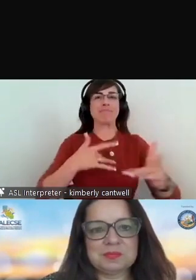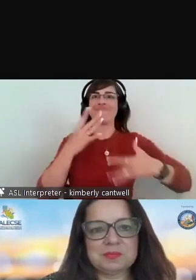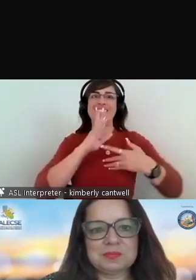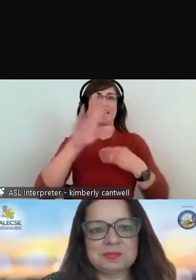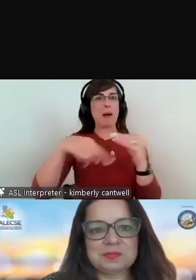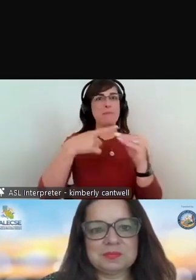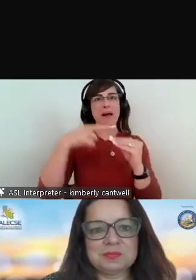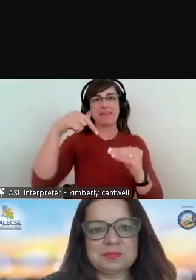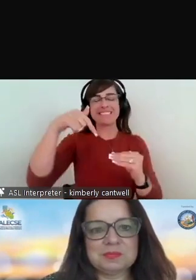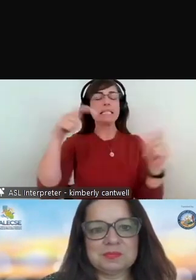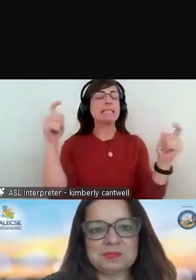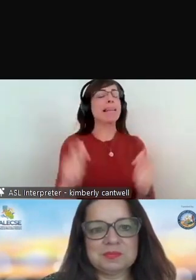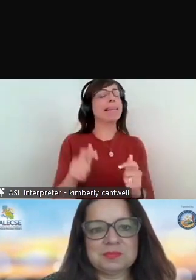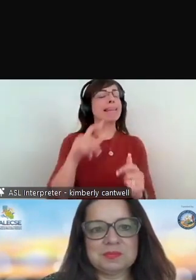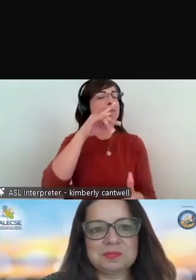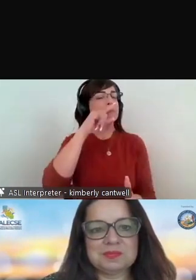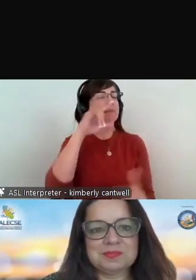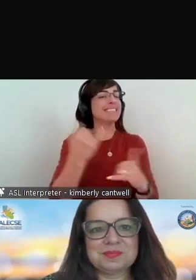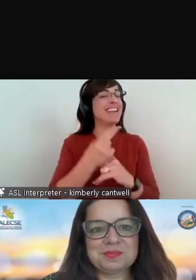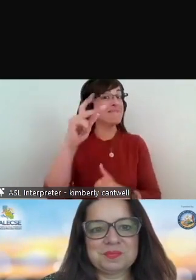about the little ones today.